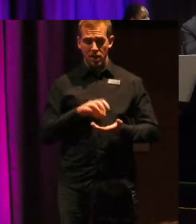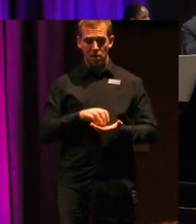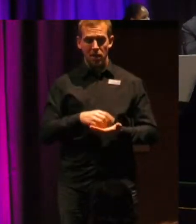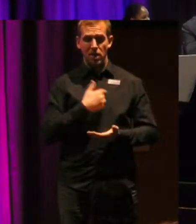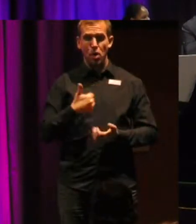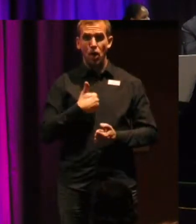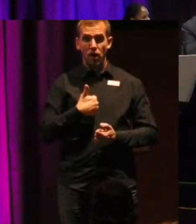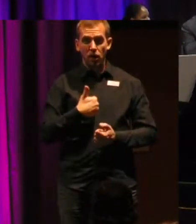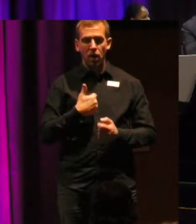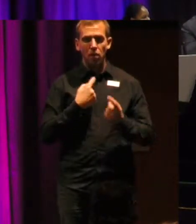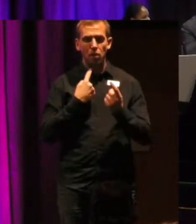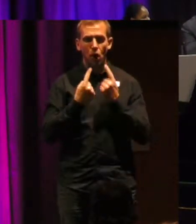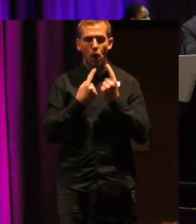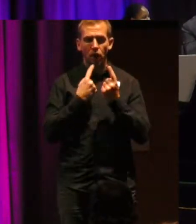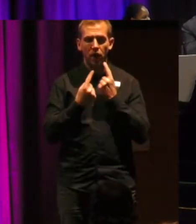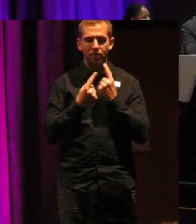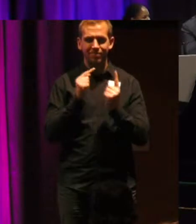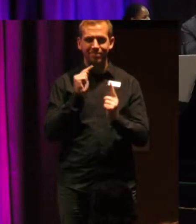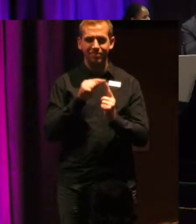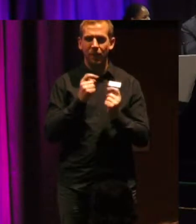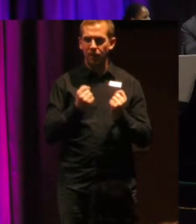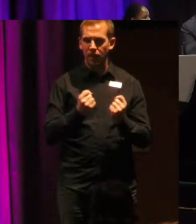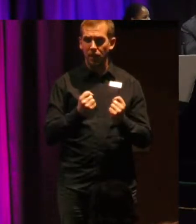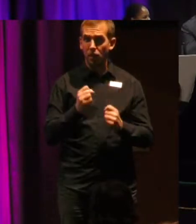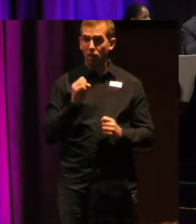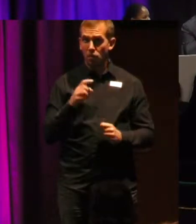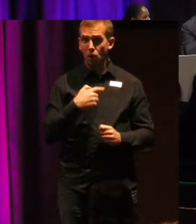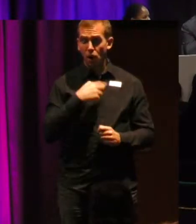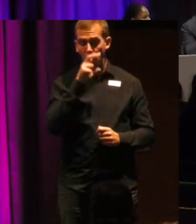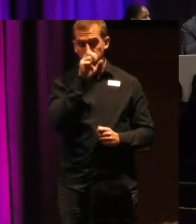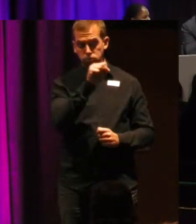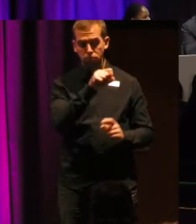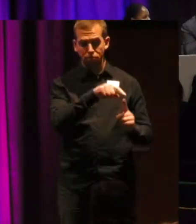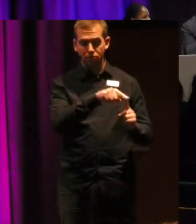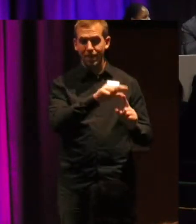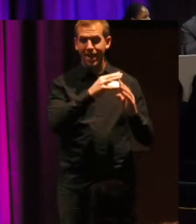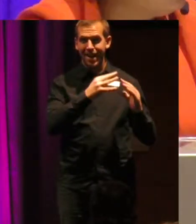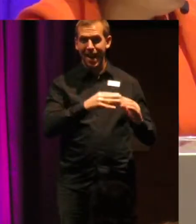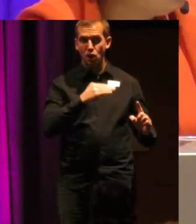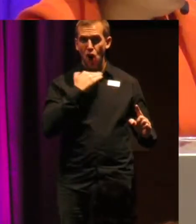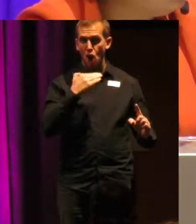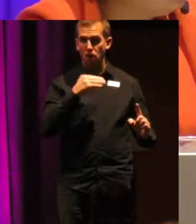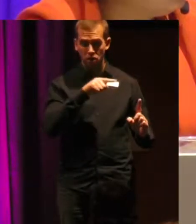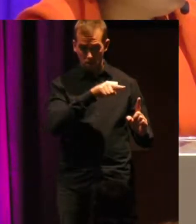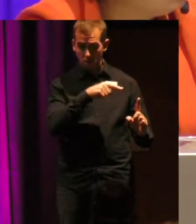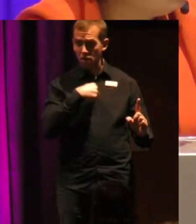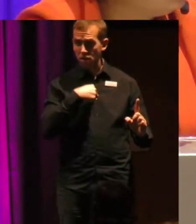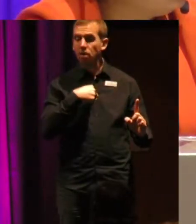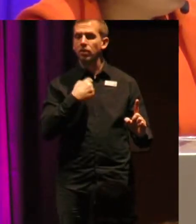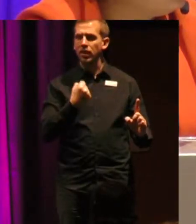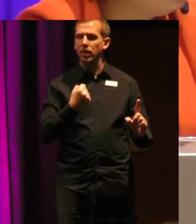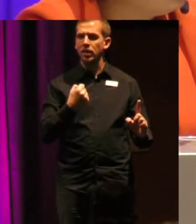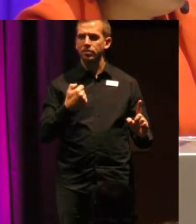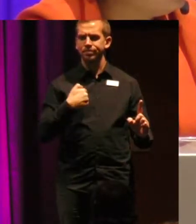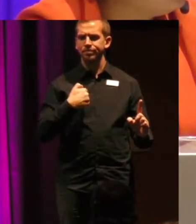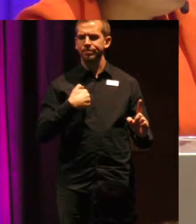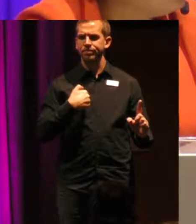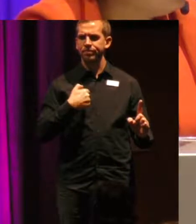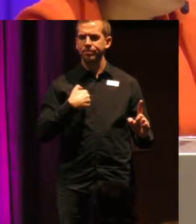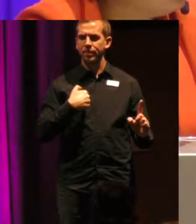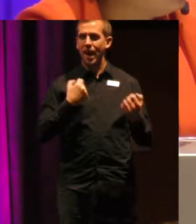need to talk, and it's very important. And if you see online hate, it's important